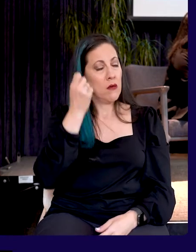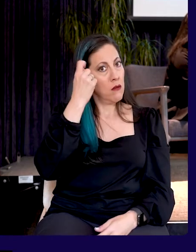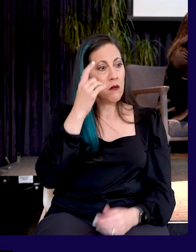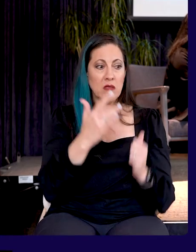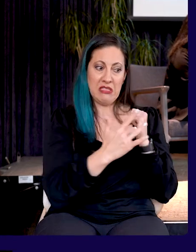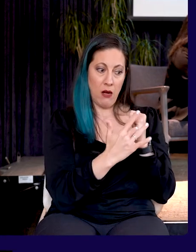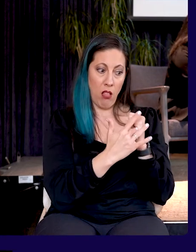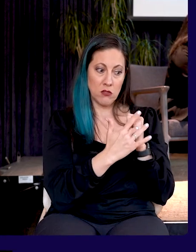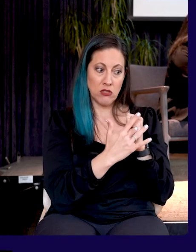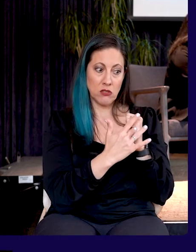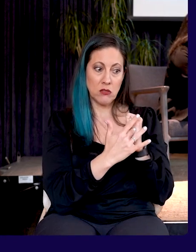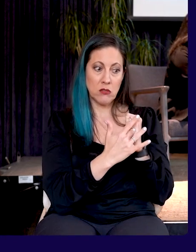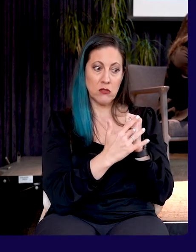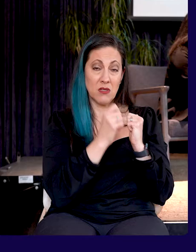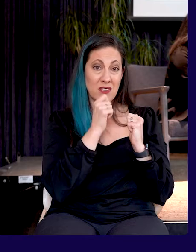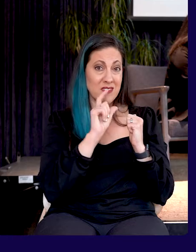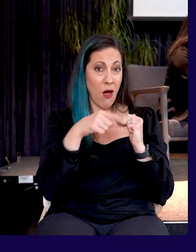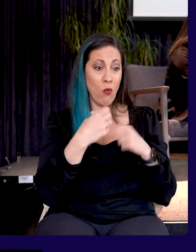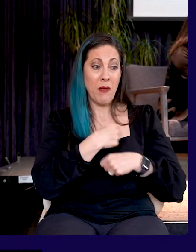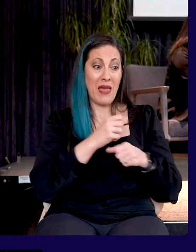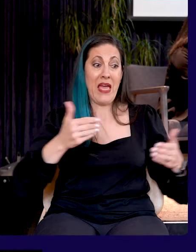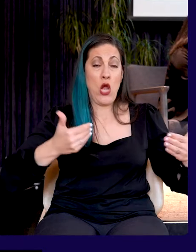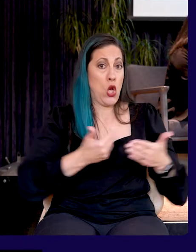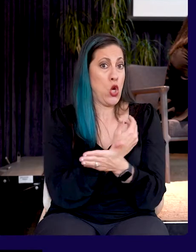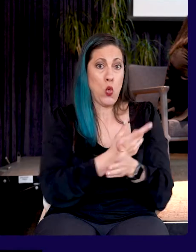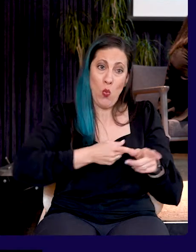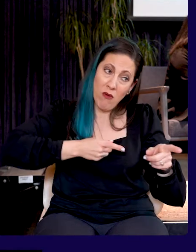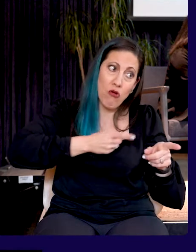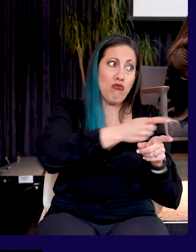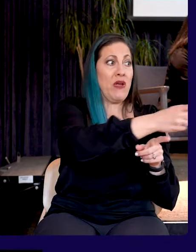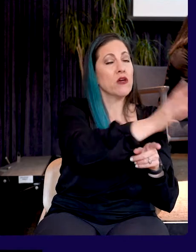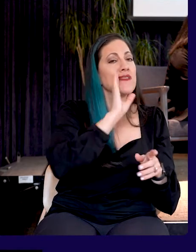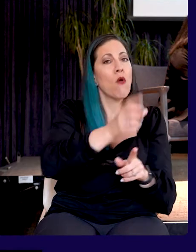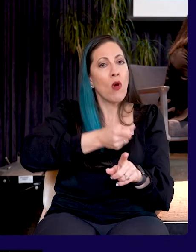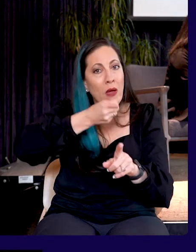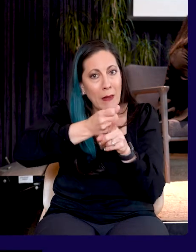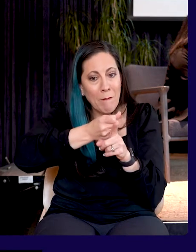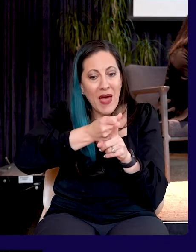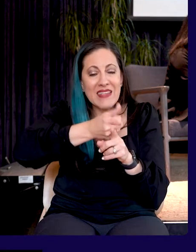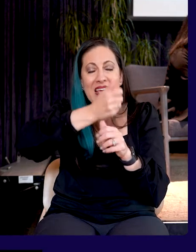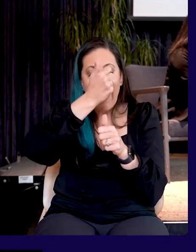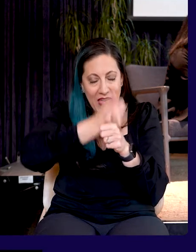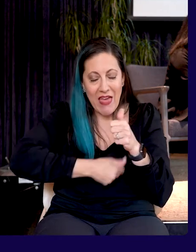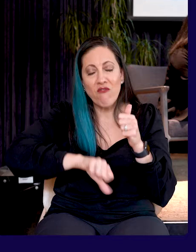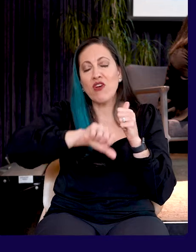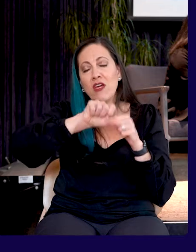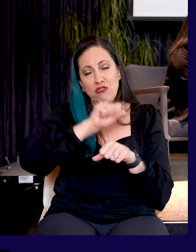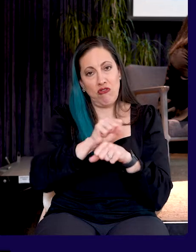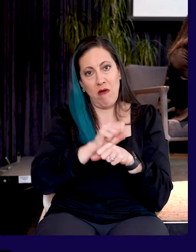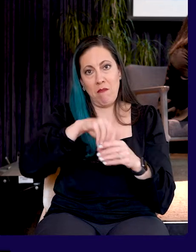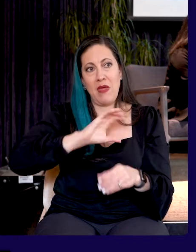technology not only is creating new sectors of the economy, it's going to impact the nature of every occupation in the